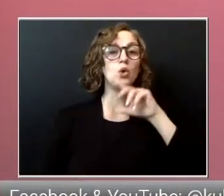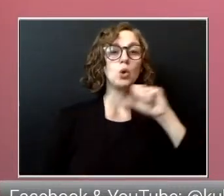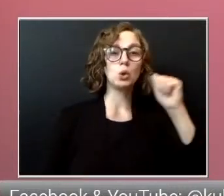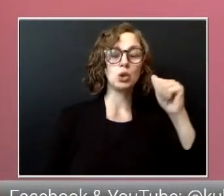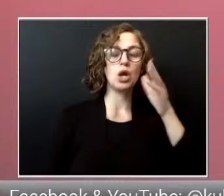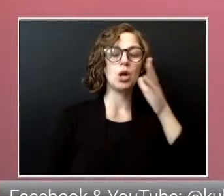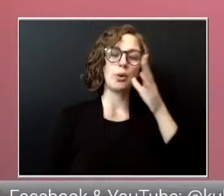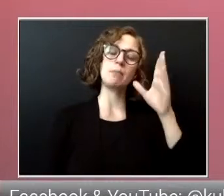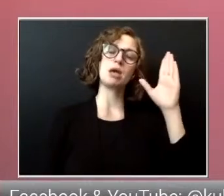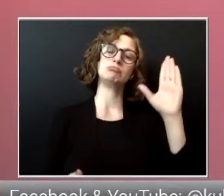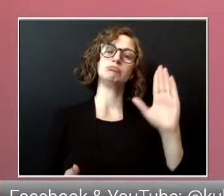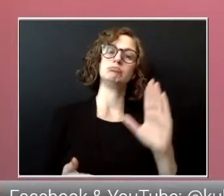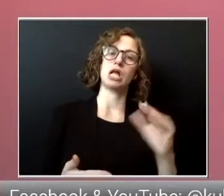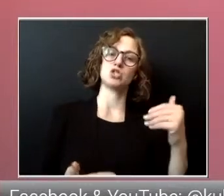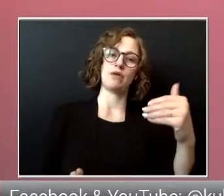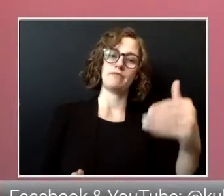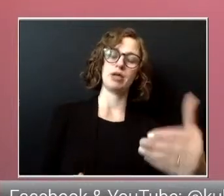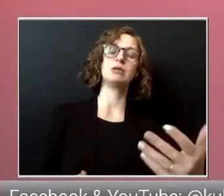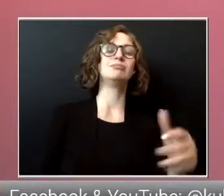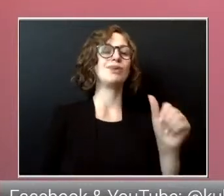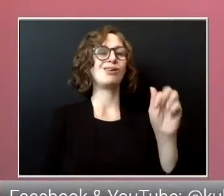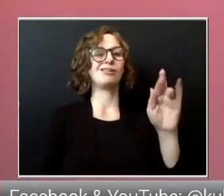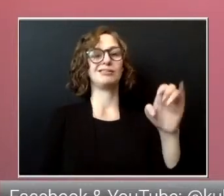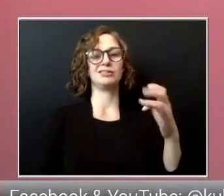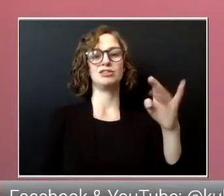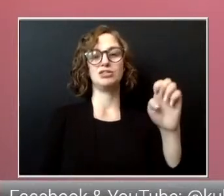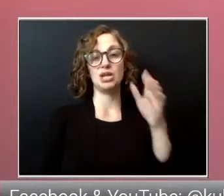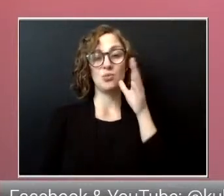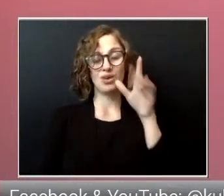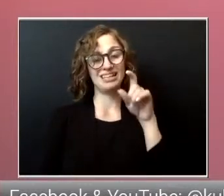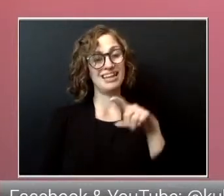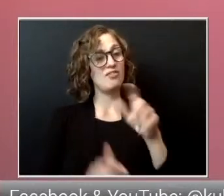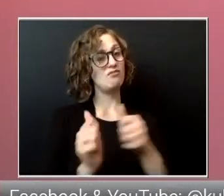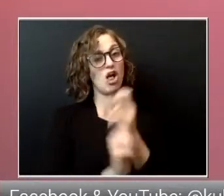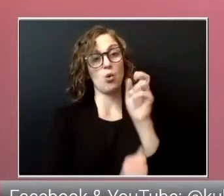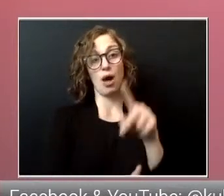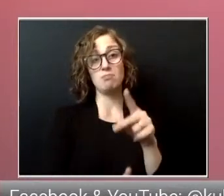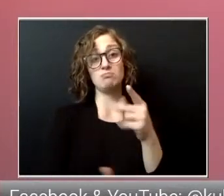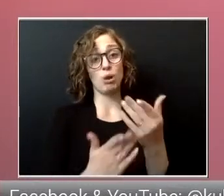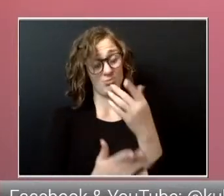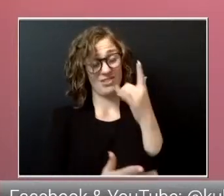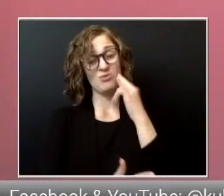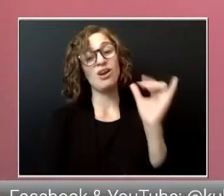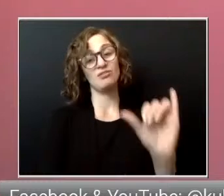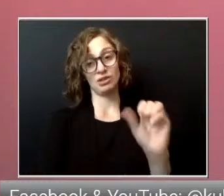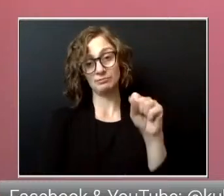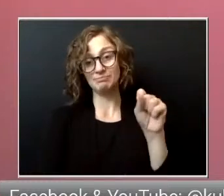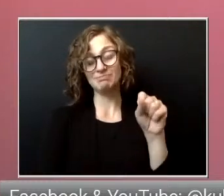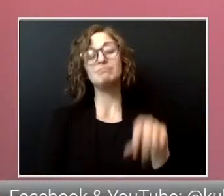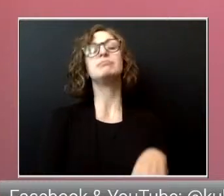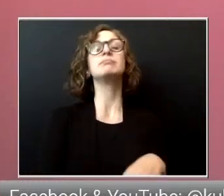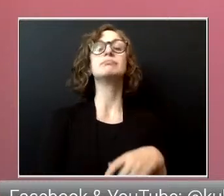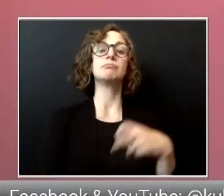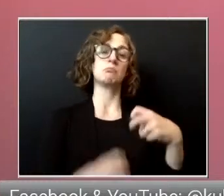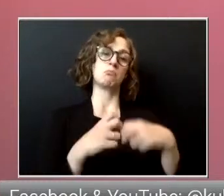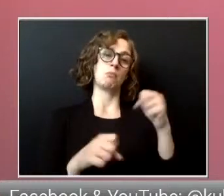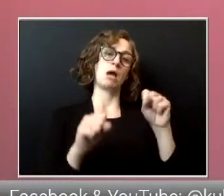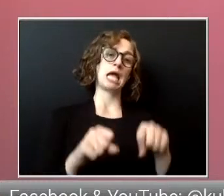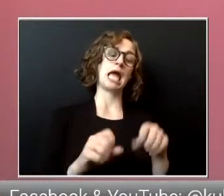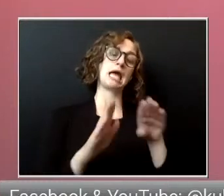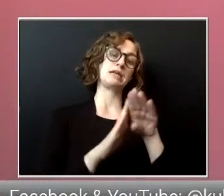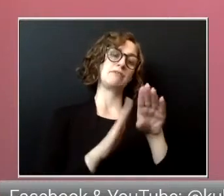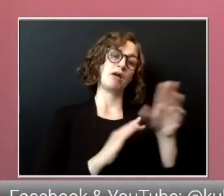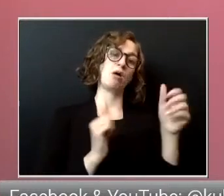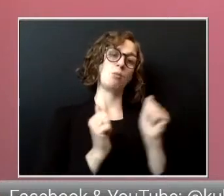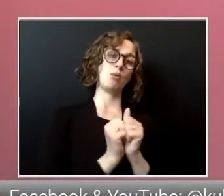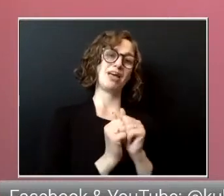need follow-up indefinitely. There are problems that can develop with tetralogy of Fallot after repair, so